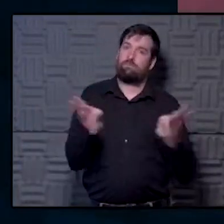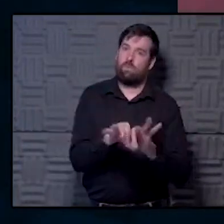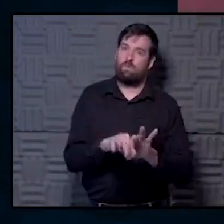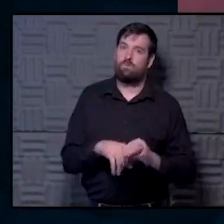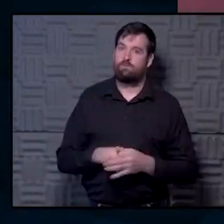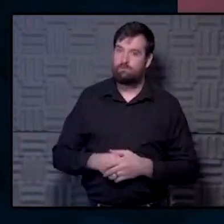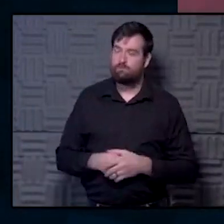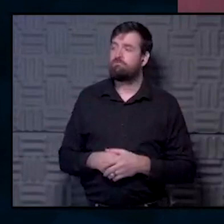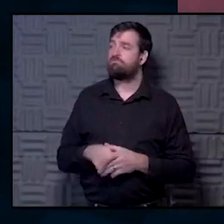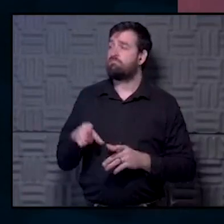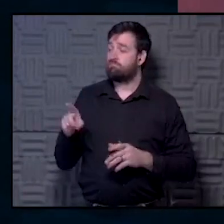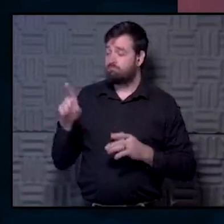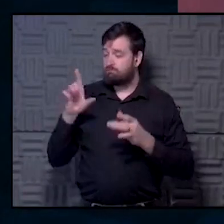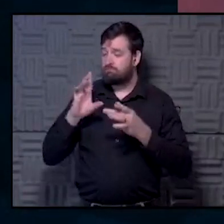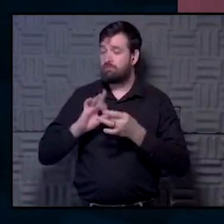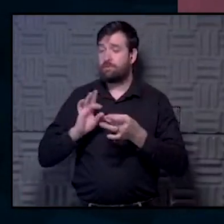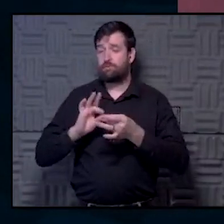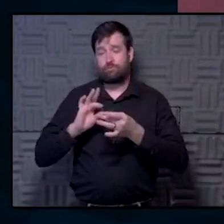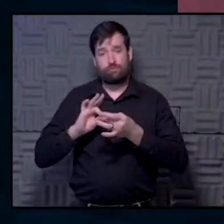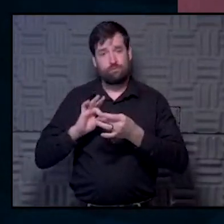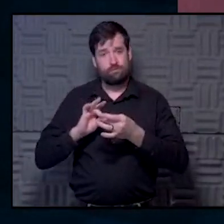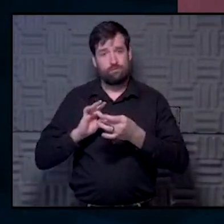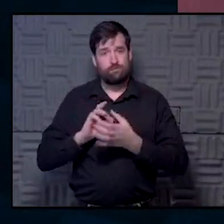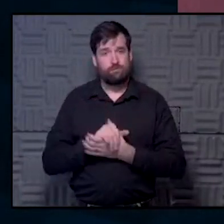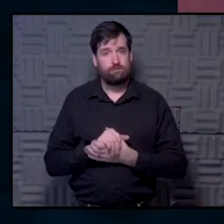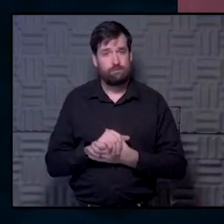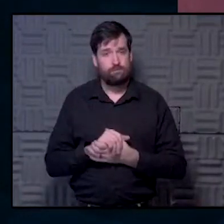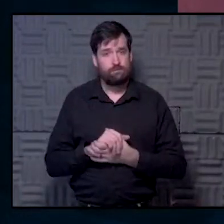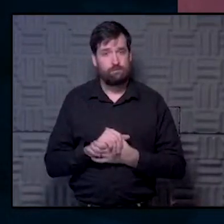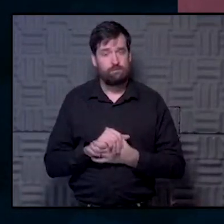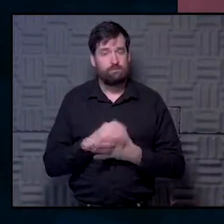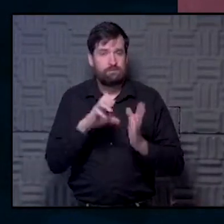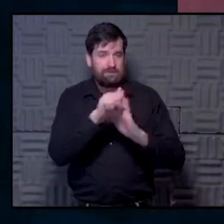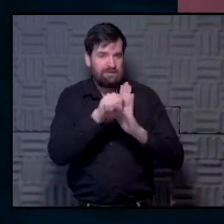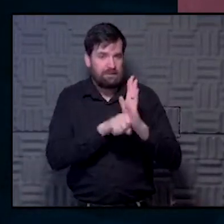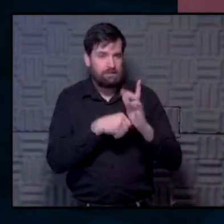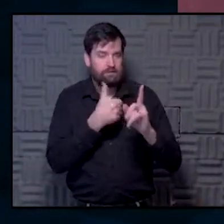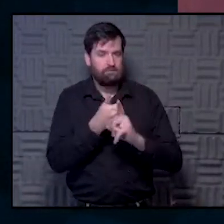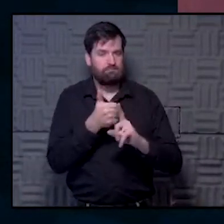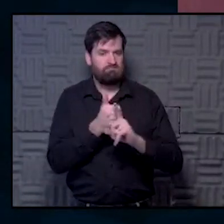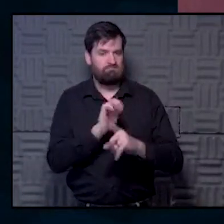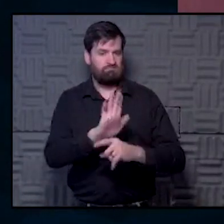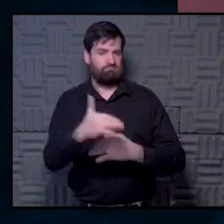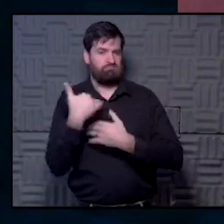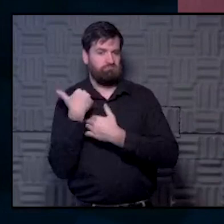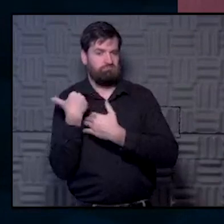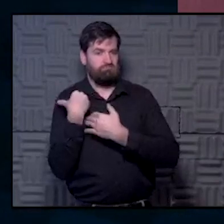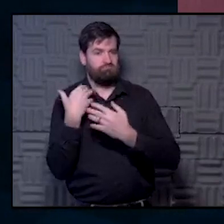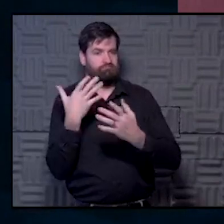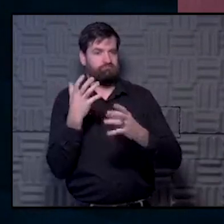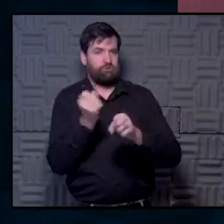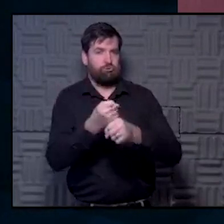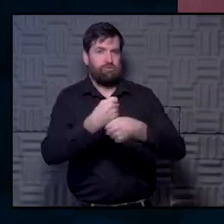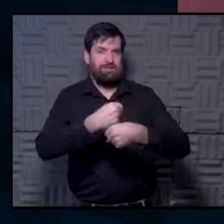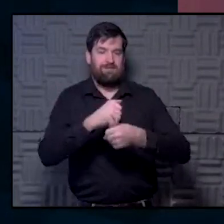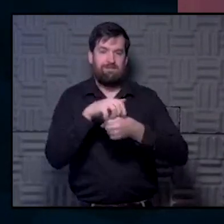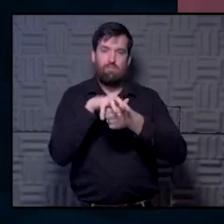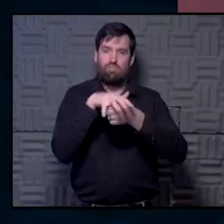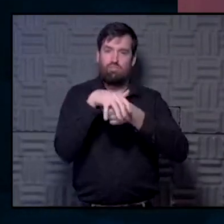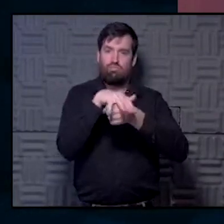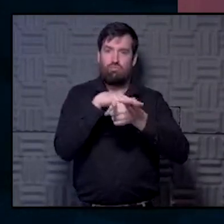You hit on the fact that states have been tasked with creating their own sort of more